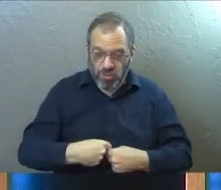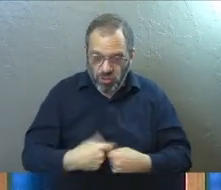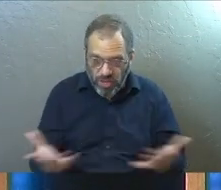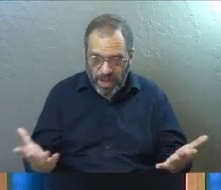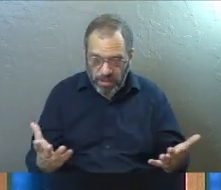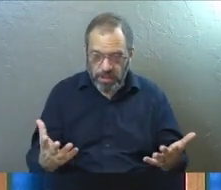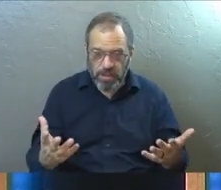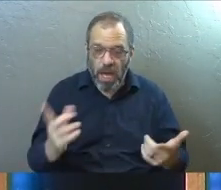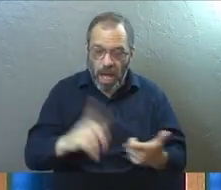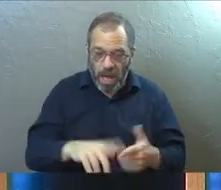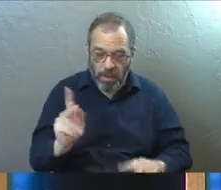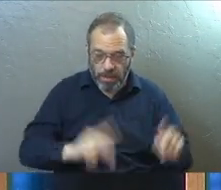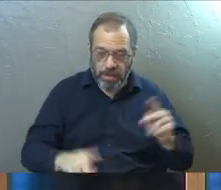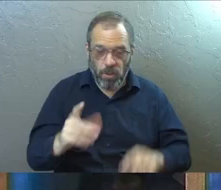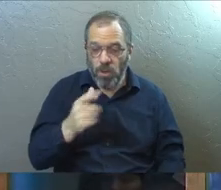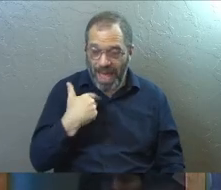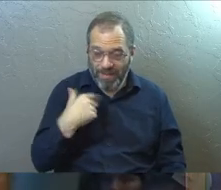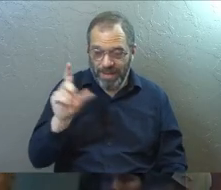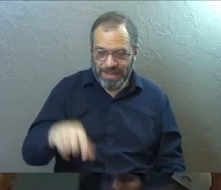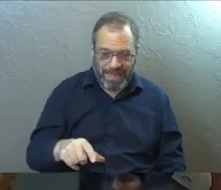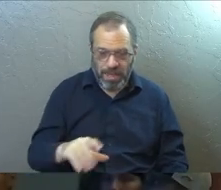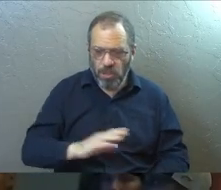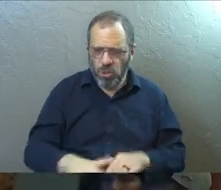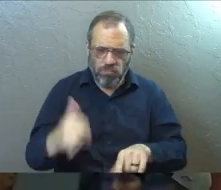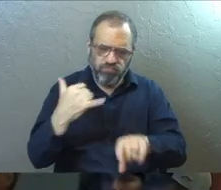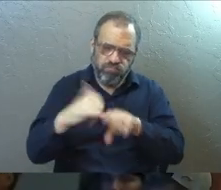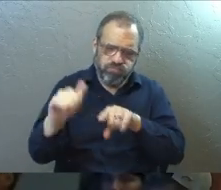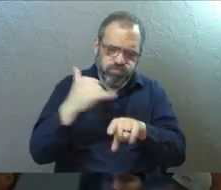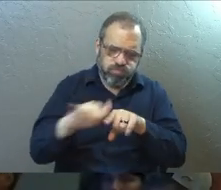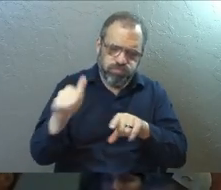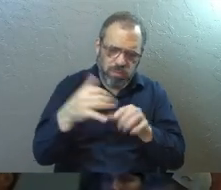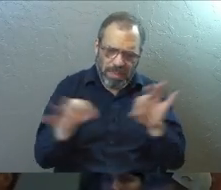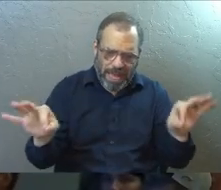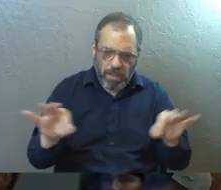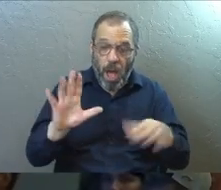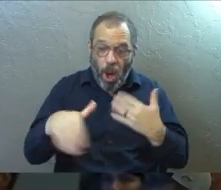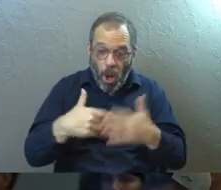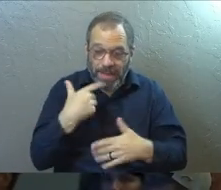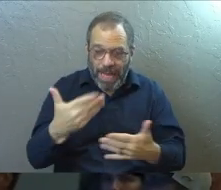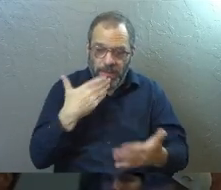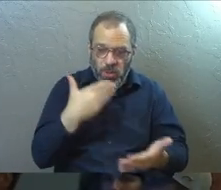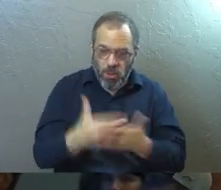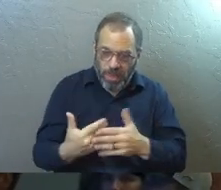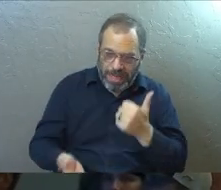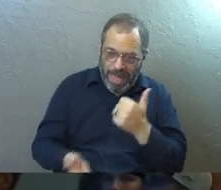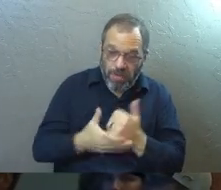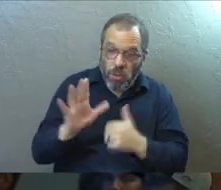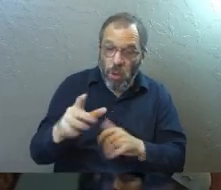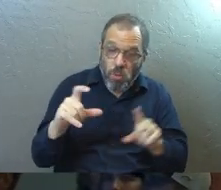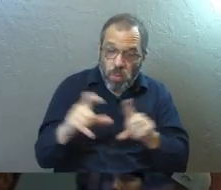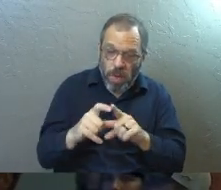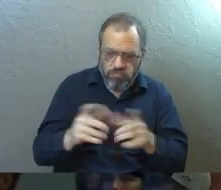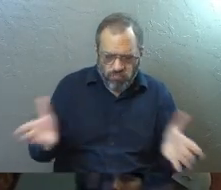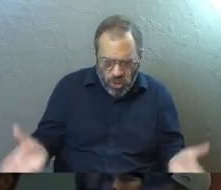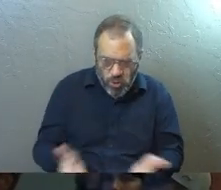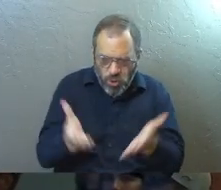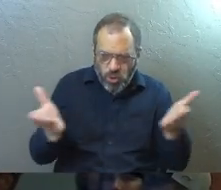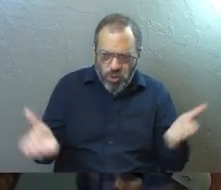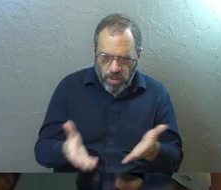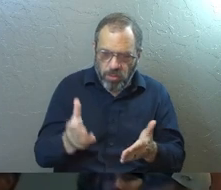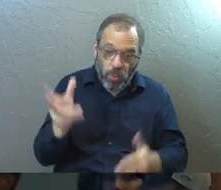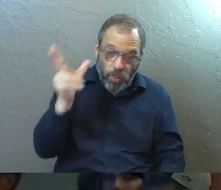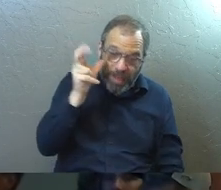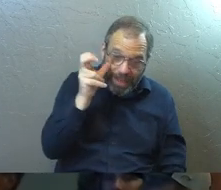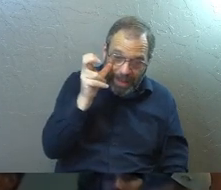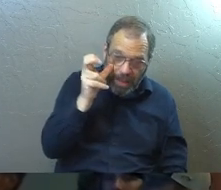to others. Give generously to others in need. Don't use foul or abusive language. Let everything you say be good and helpful, so that your words will be an encouragement to those who